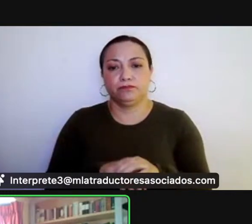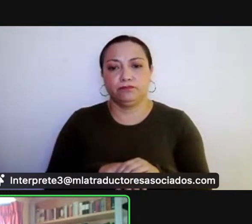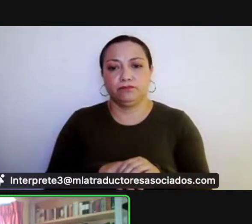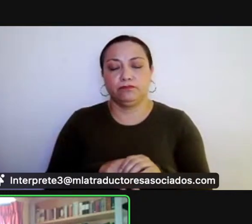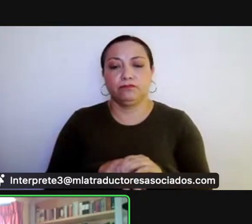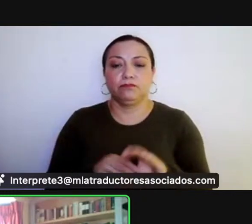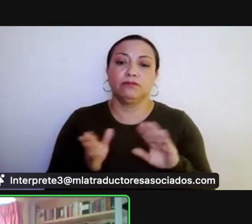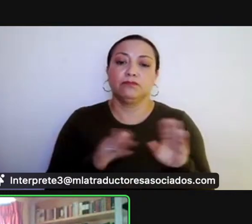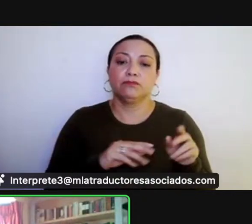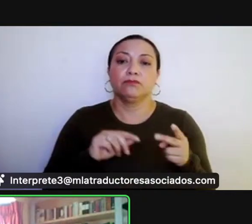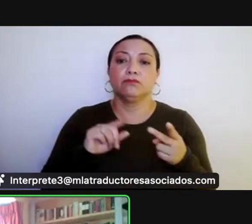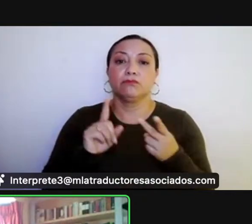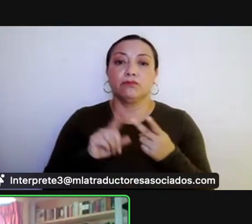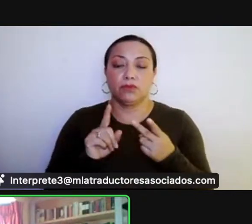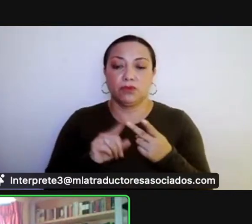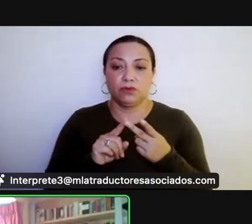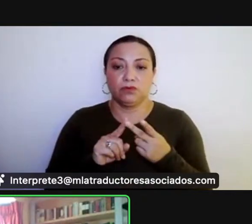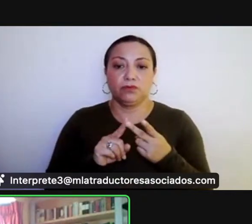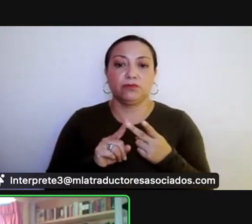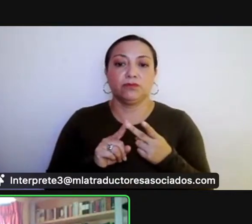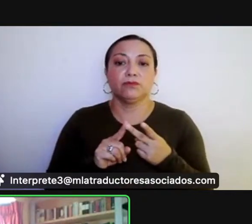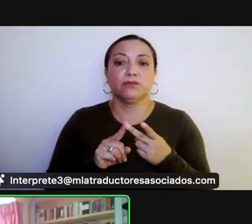to talk about